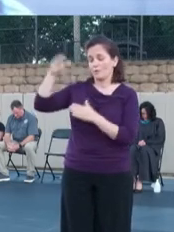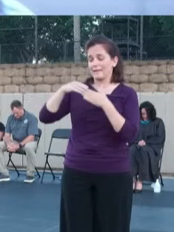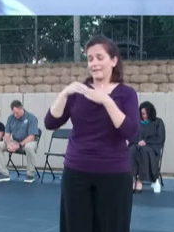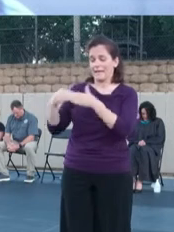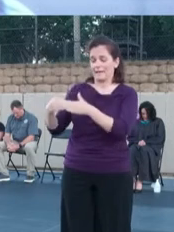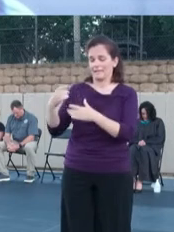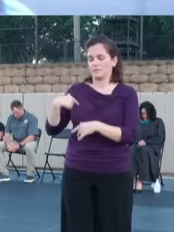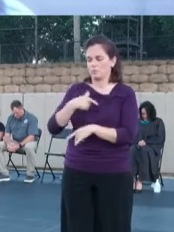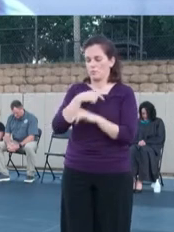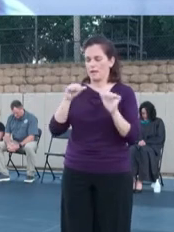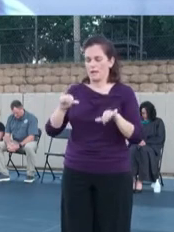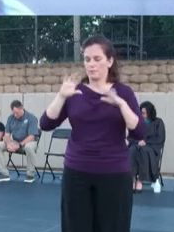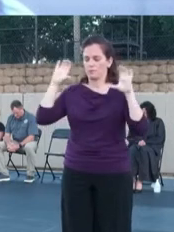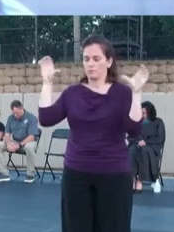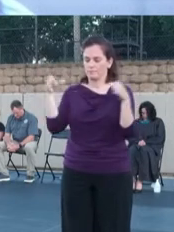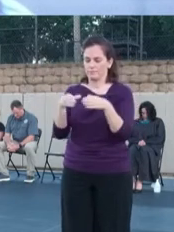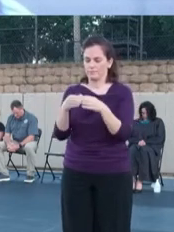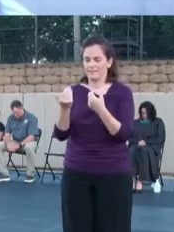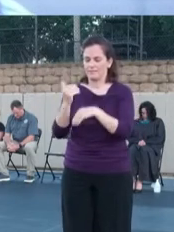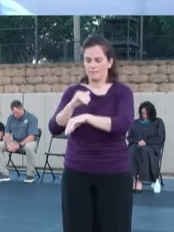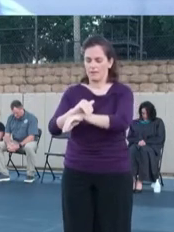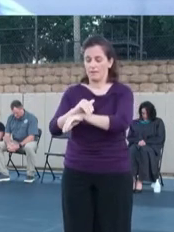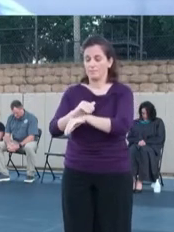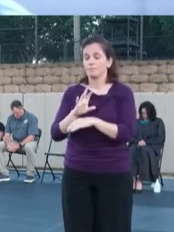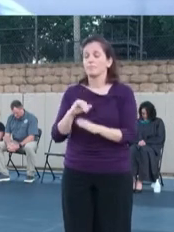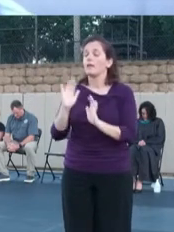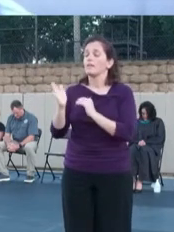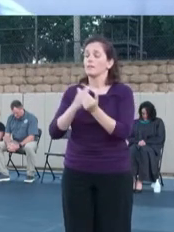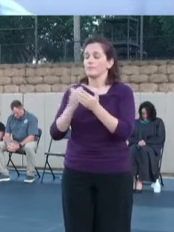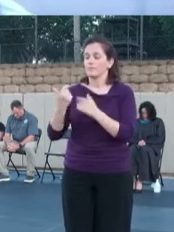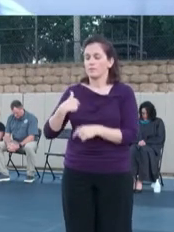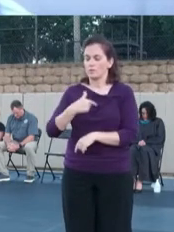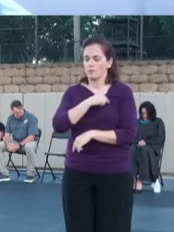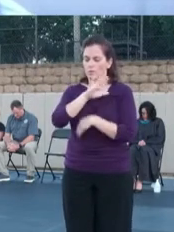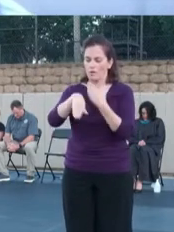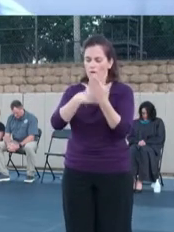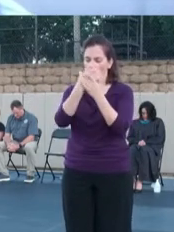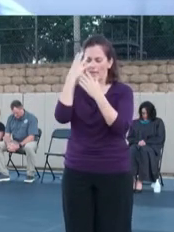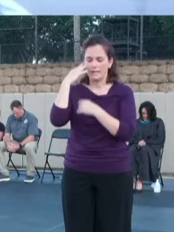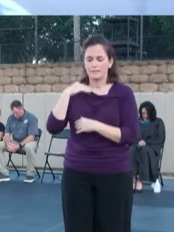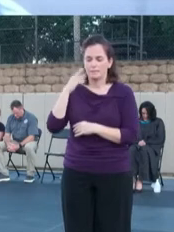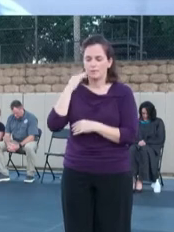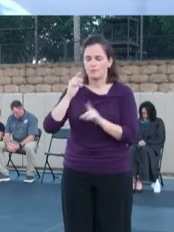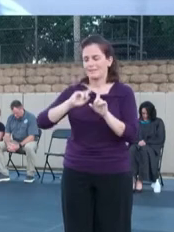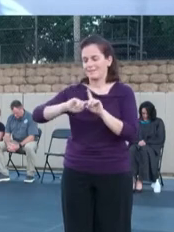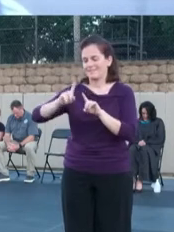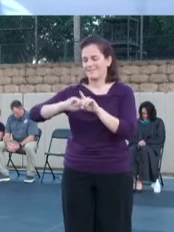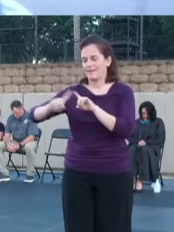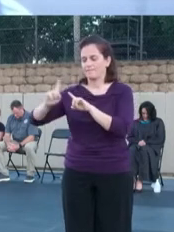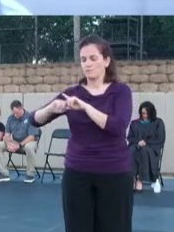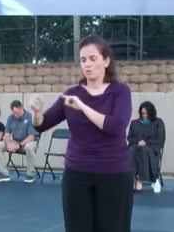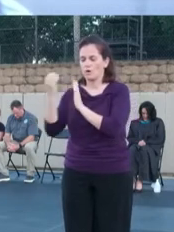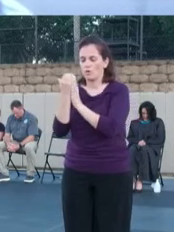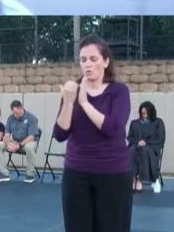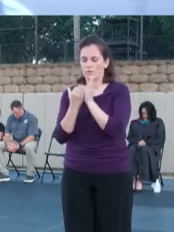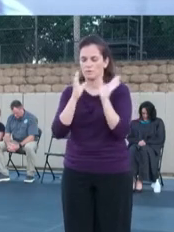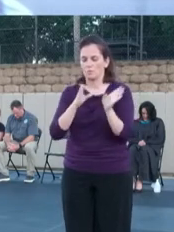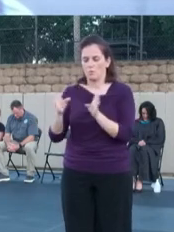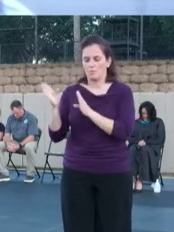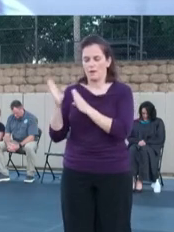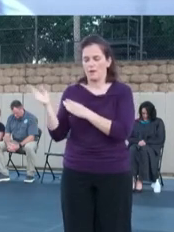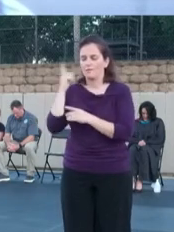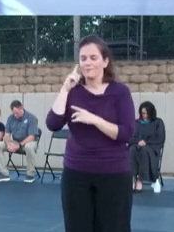to be here tonight. Although we all experience different courses that prepared us for this